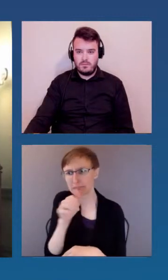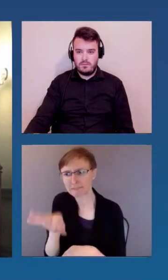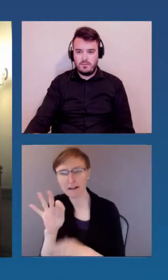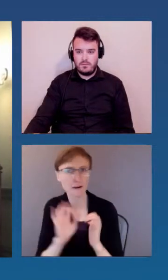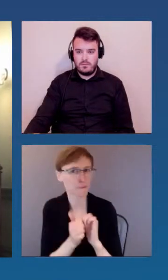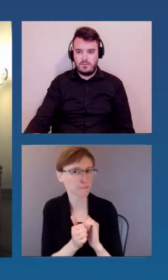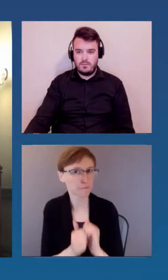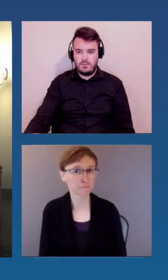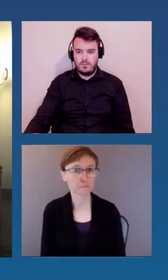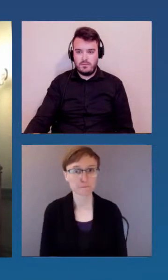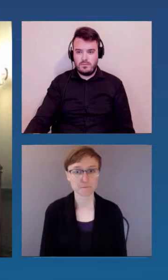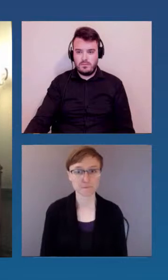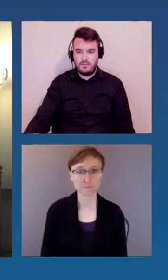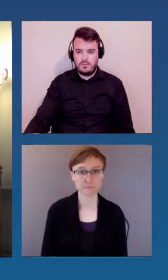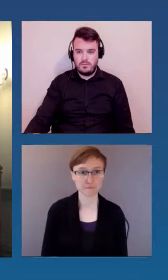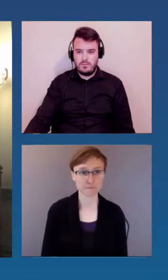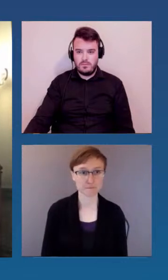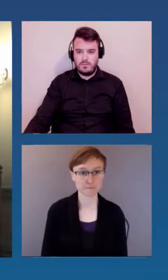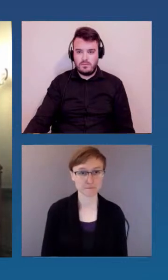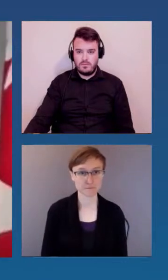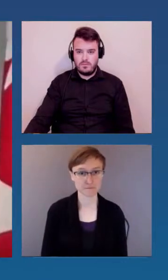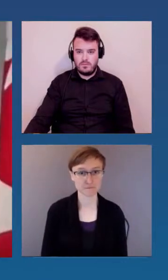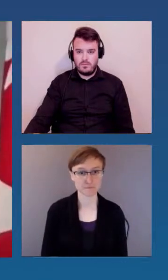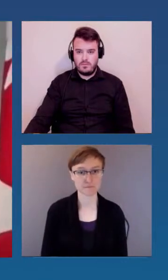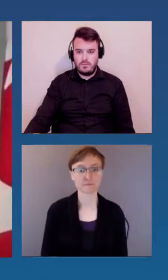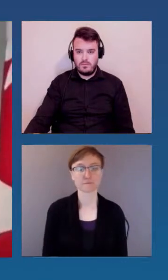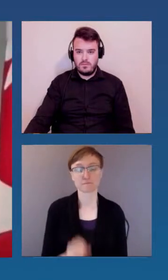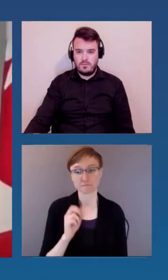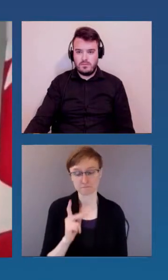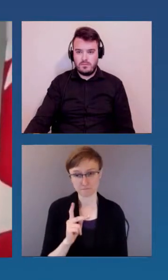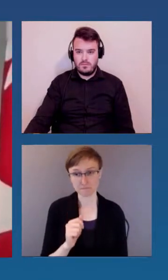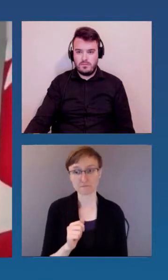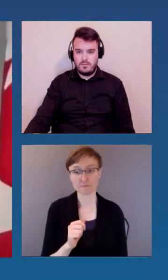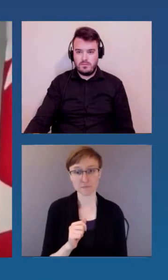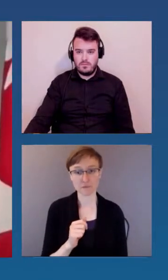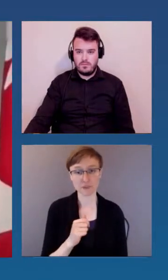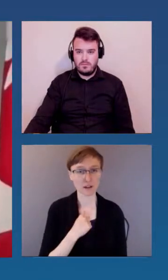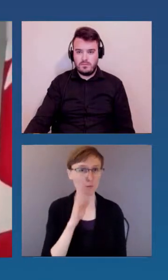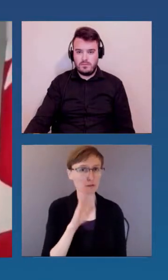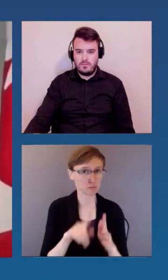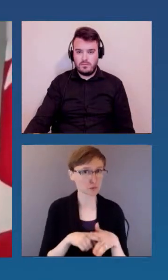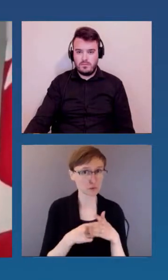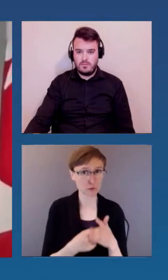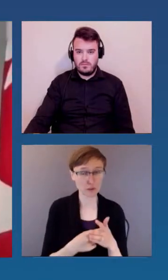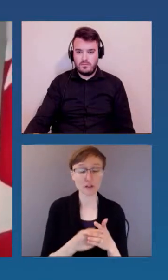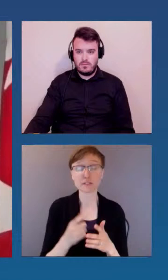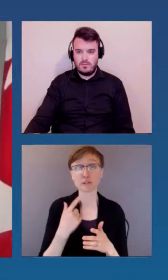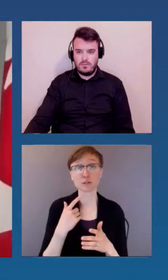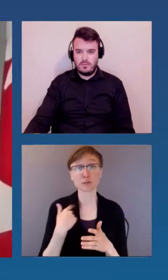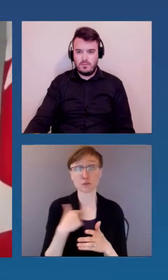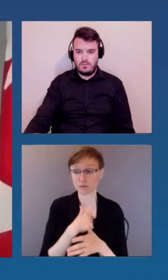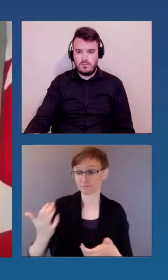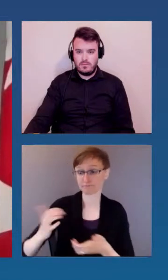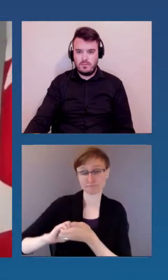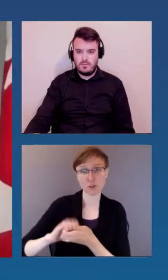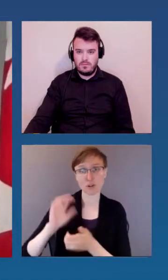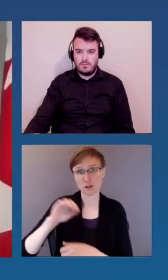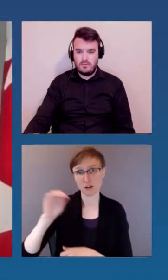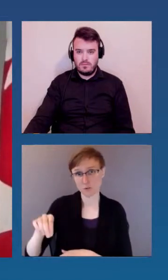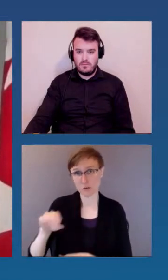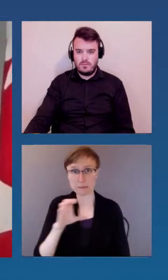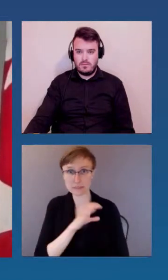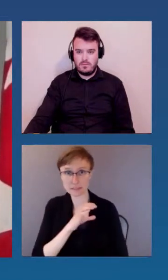but it is around the enforcement issue of parties. I understand that you will be